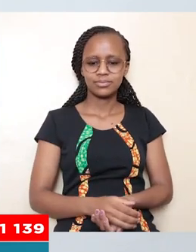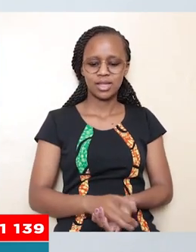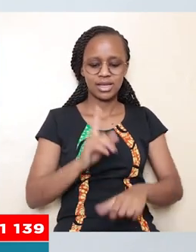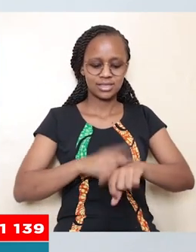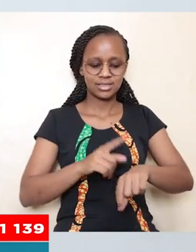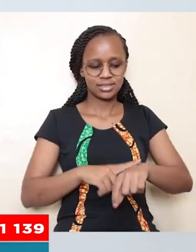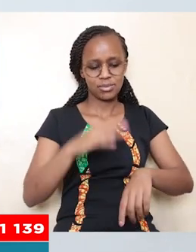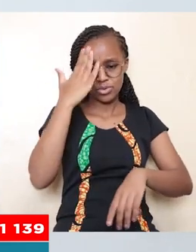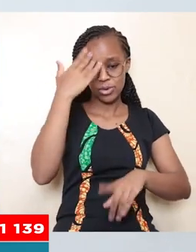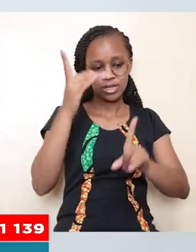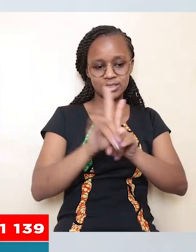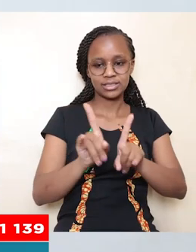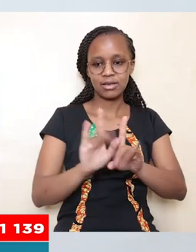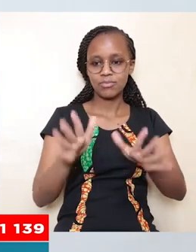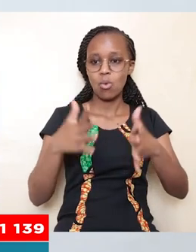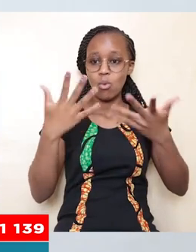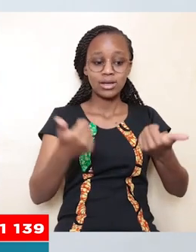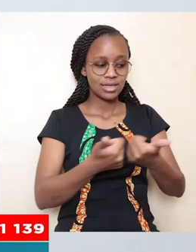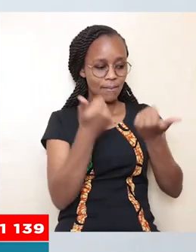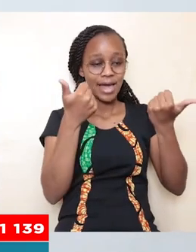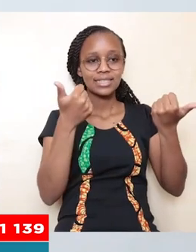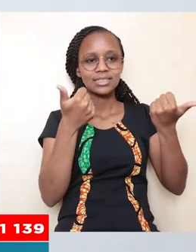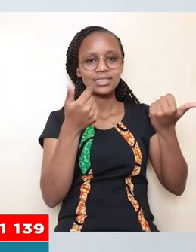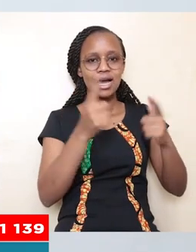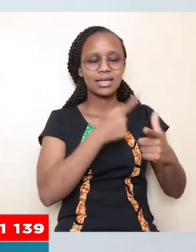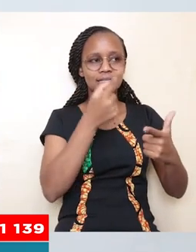once that is established, then whatever happens,